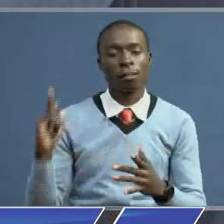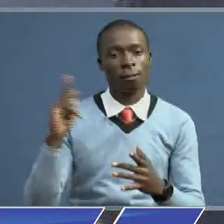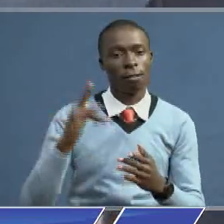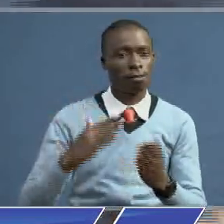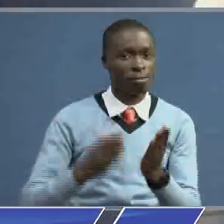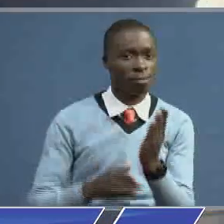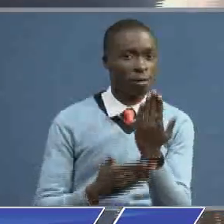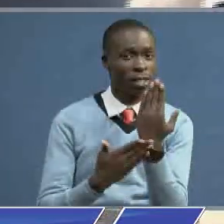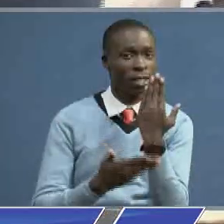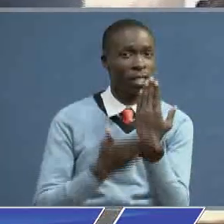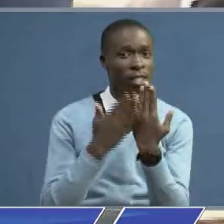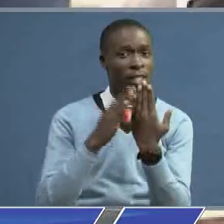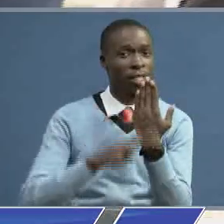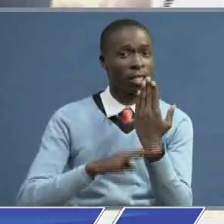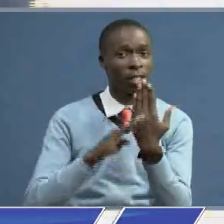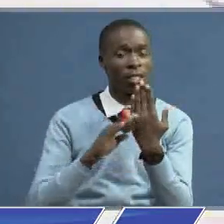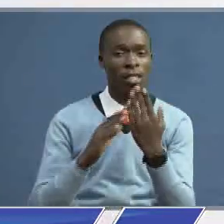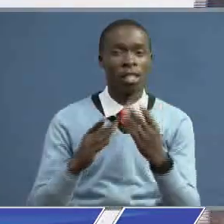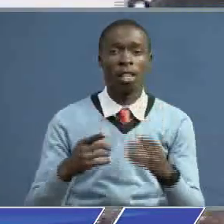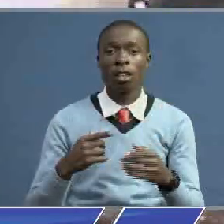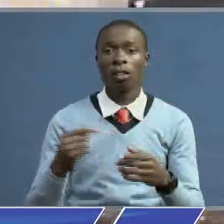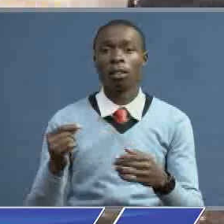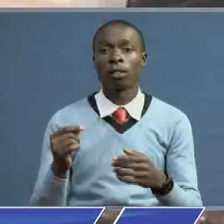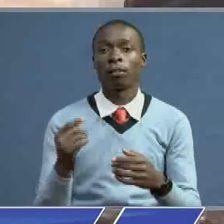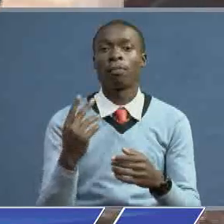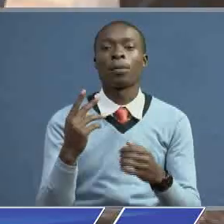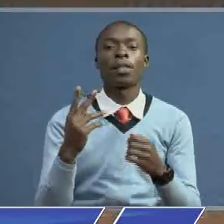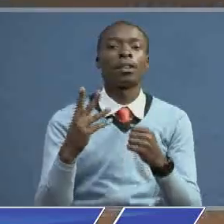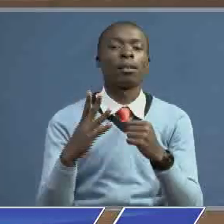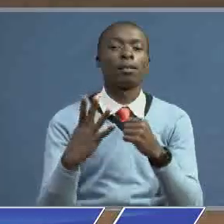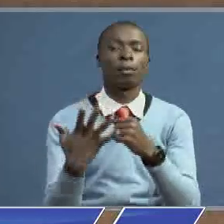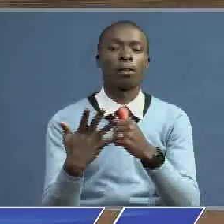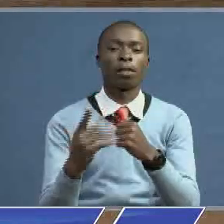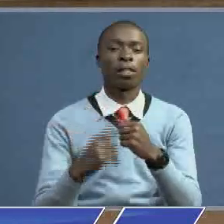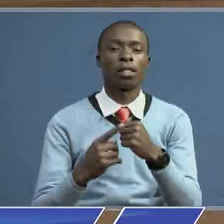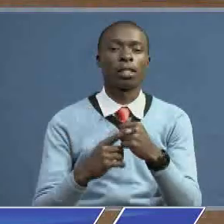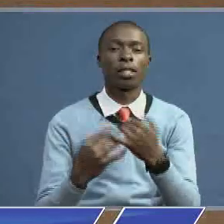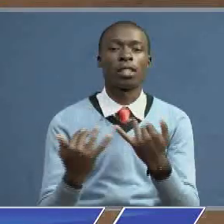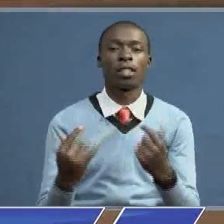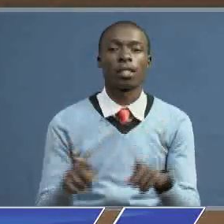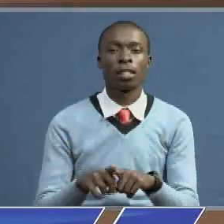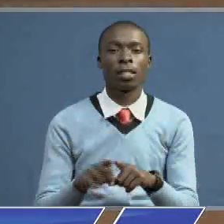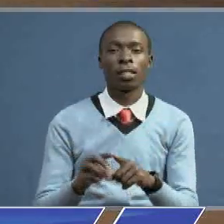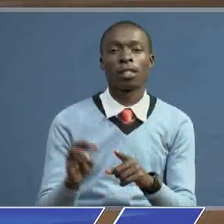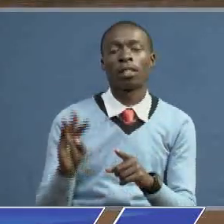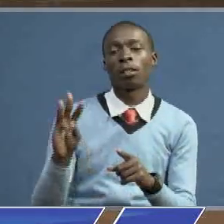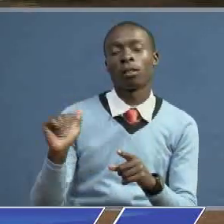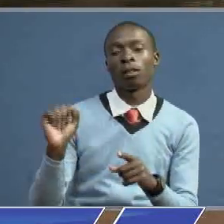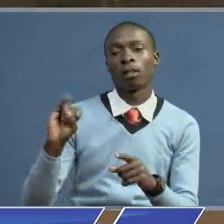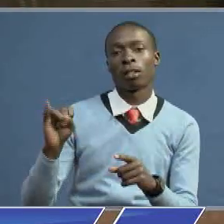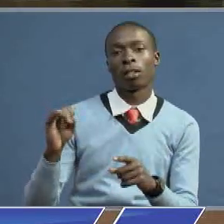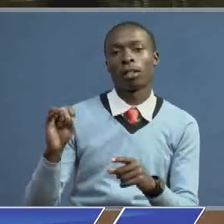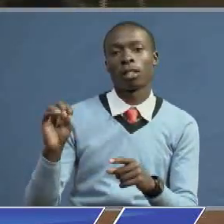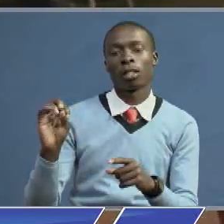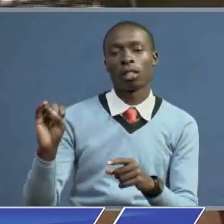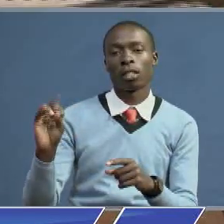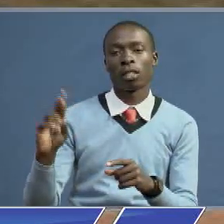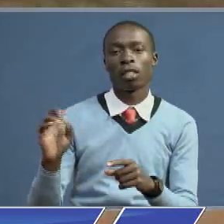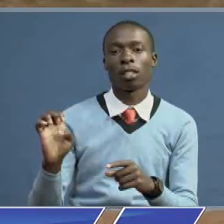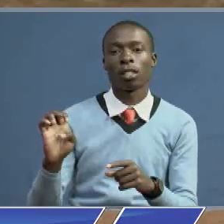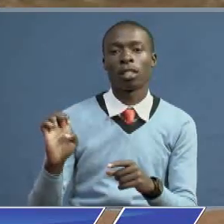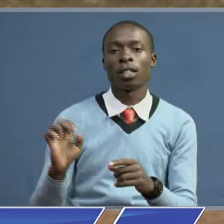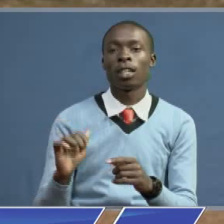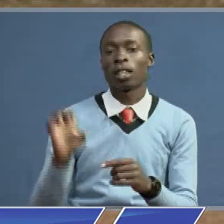flights. Freedom Airline, that operates a 50-seater plane, also operates similar flights to and from Wajir, Mandera,